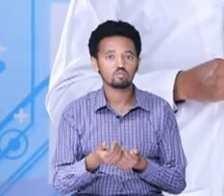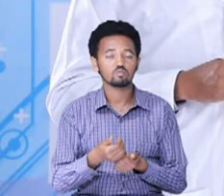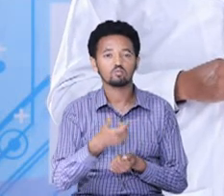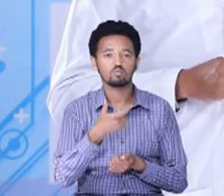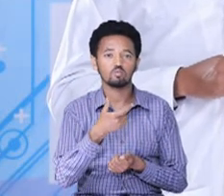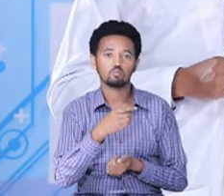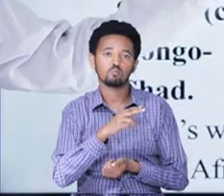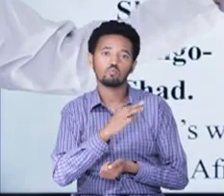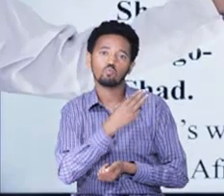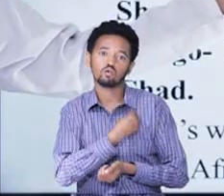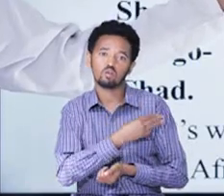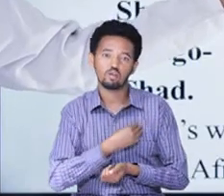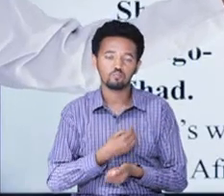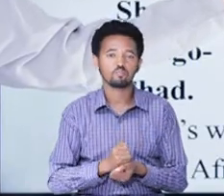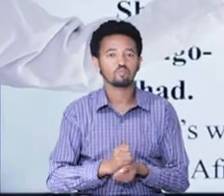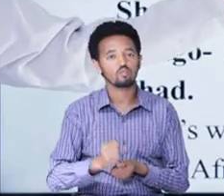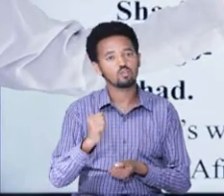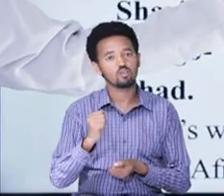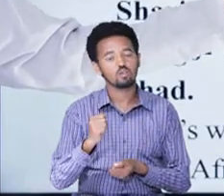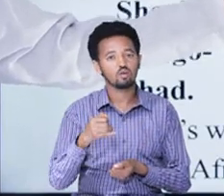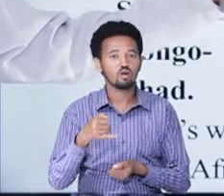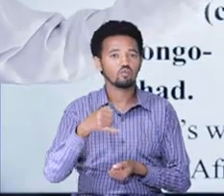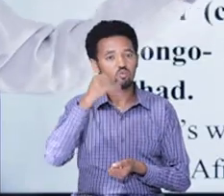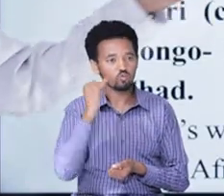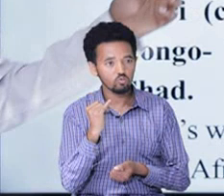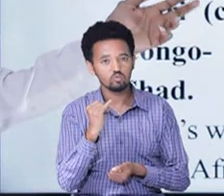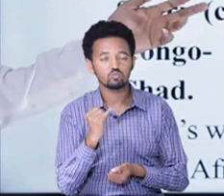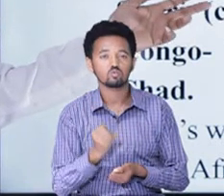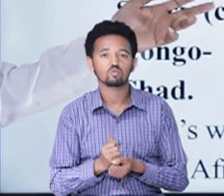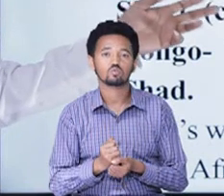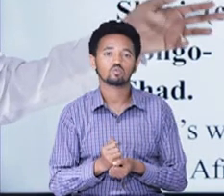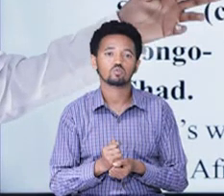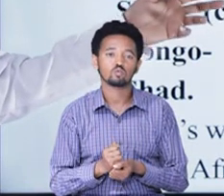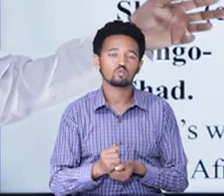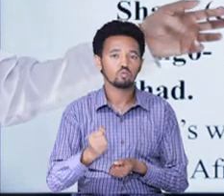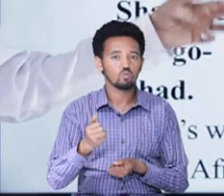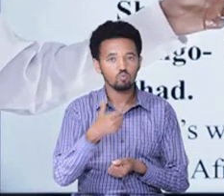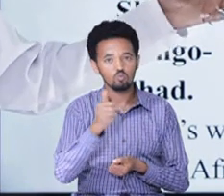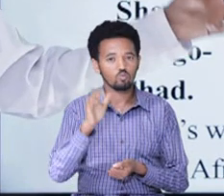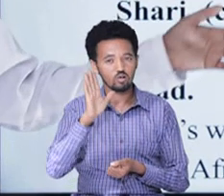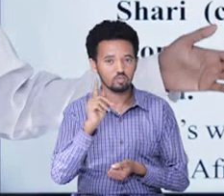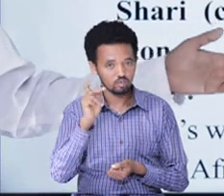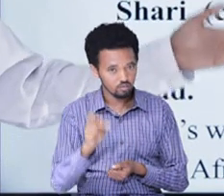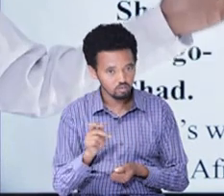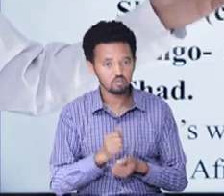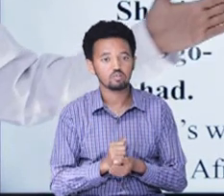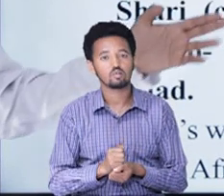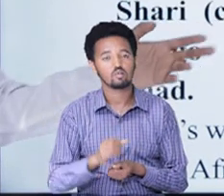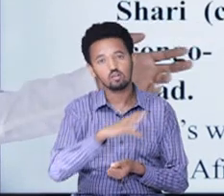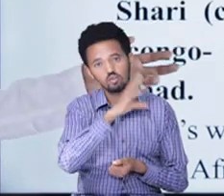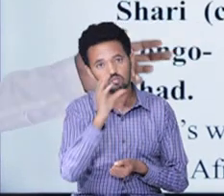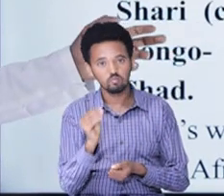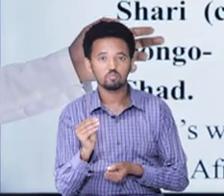Burkina Faso, Ivory Coast, nowadays Cote d'Ivoire, Ubangashiri, nowadays Central African Republic,